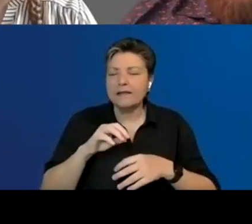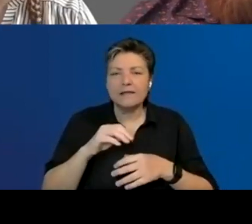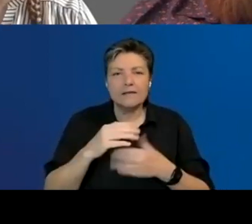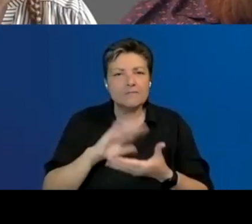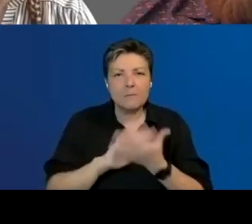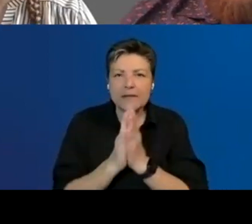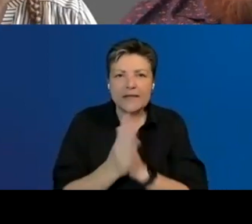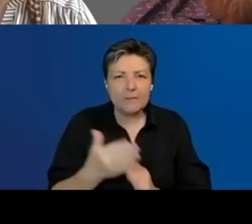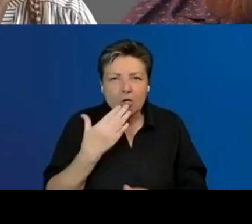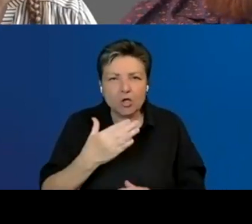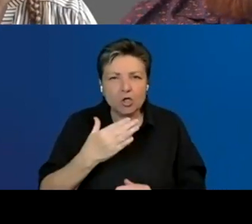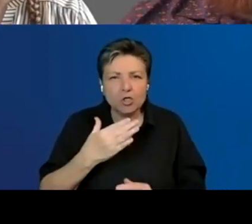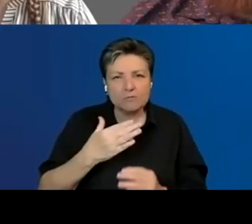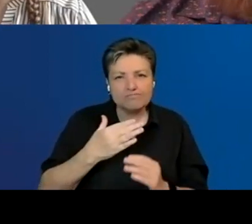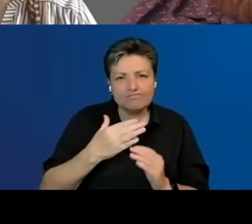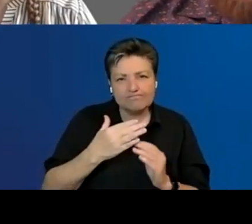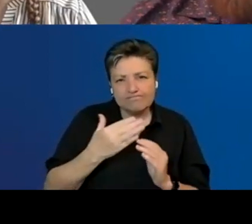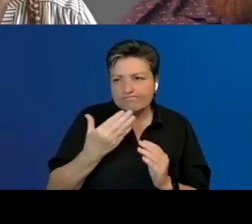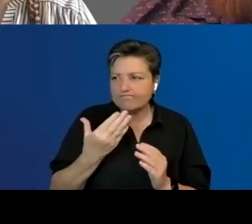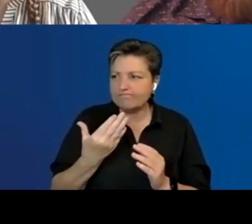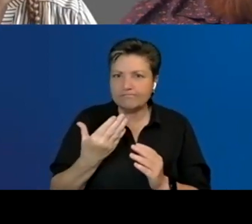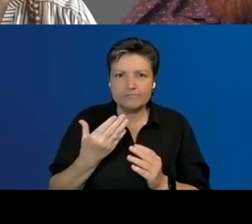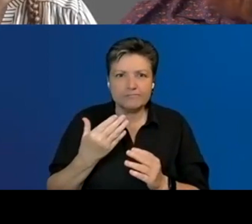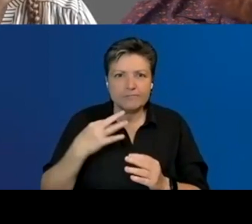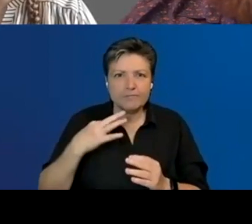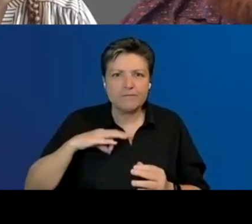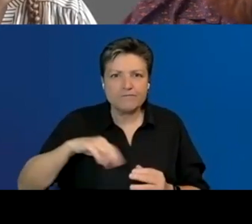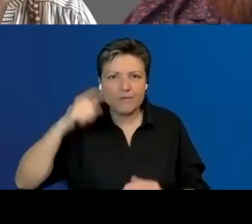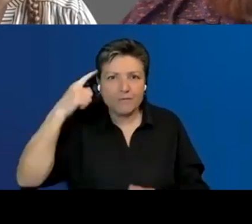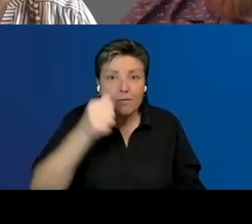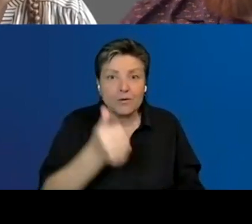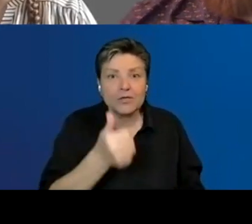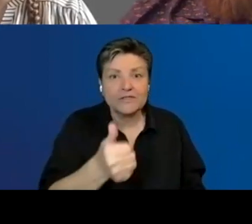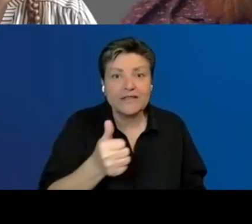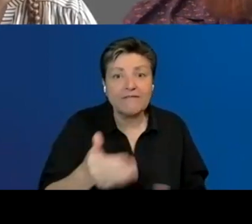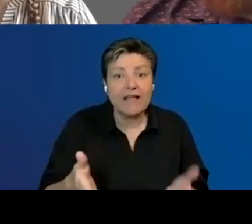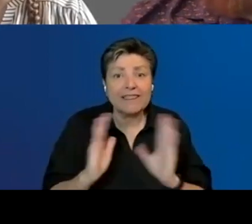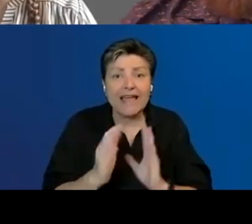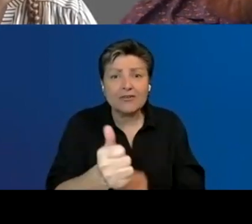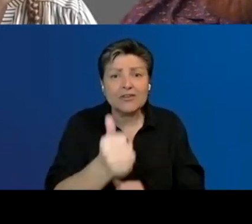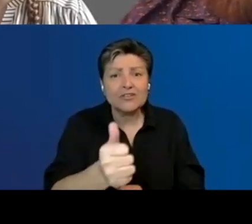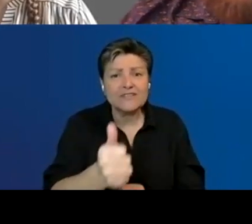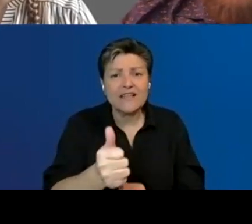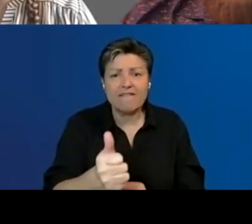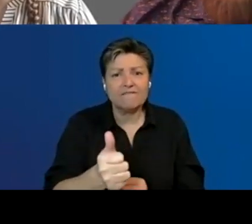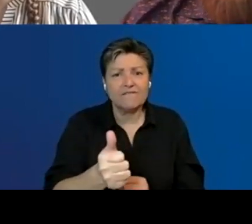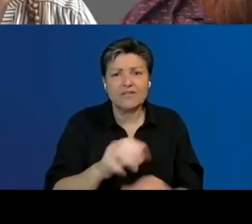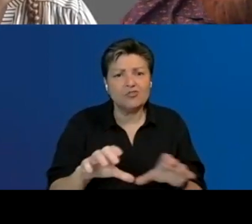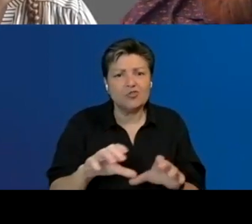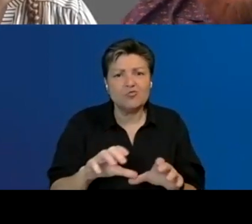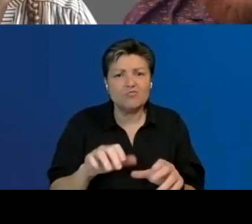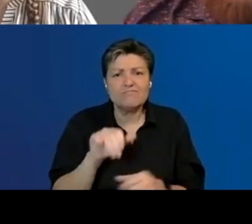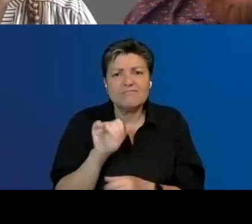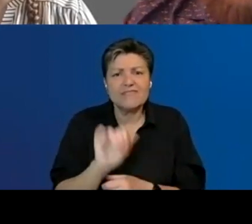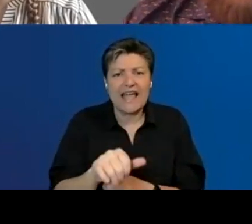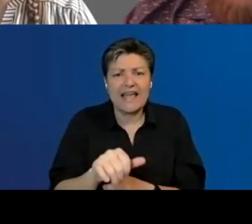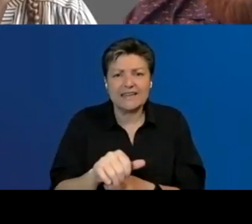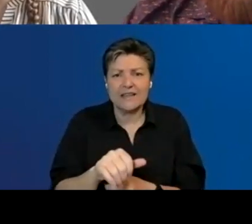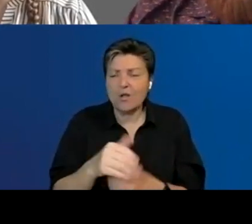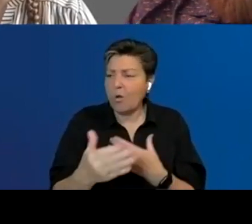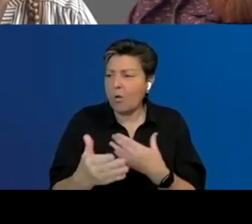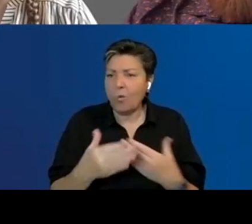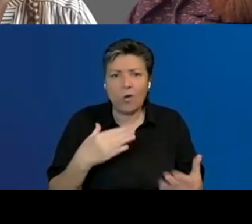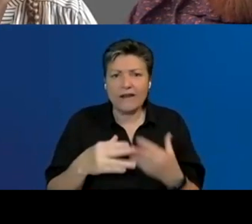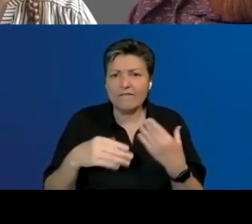within yourself. And when you're doing that, when you give yourself that permission, whatever sort of format of